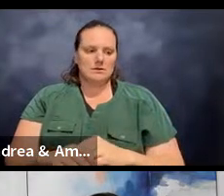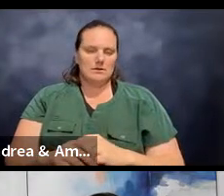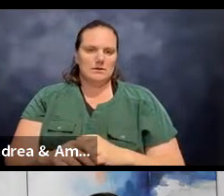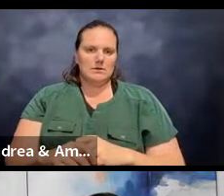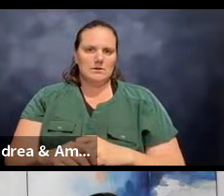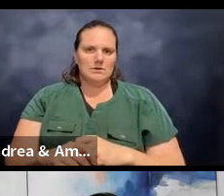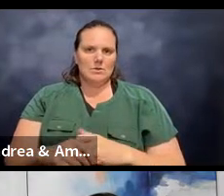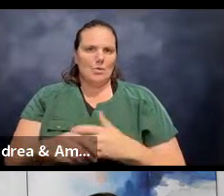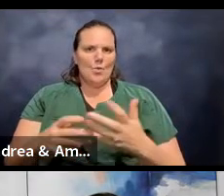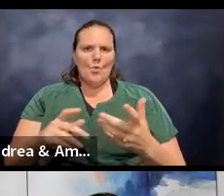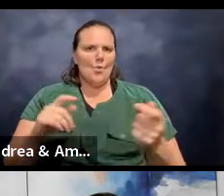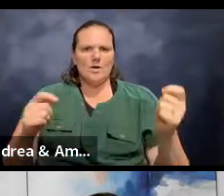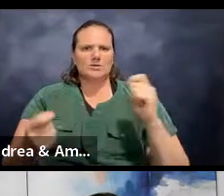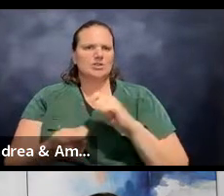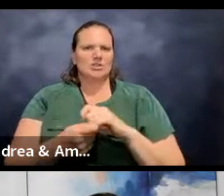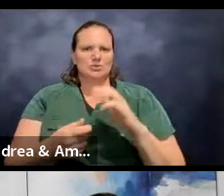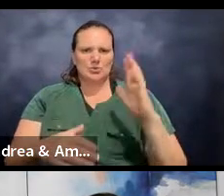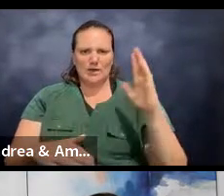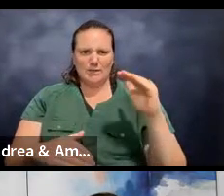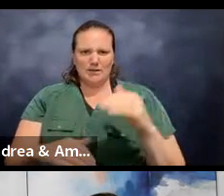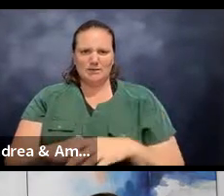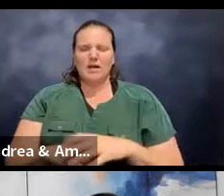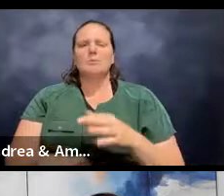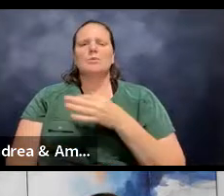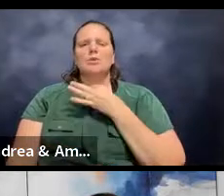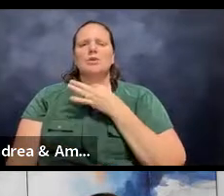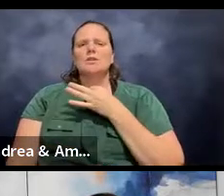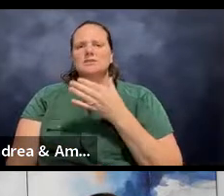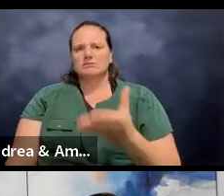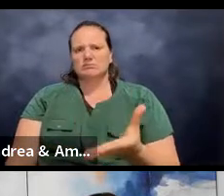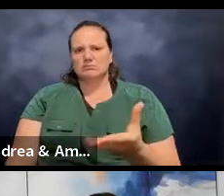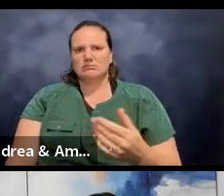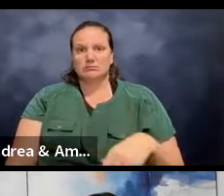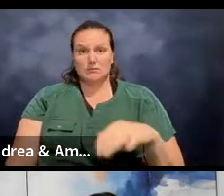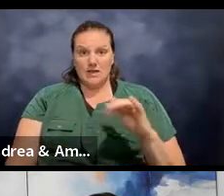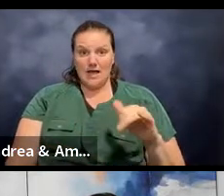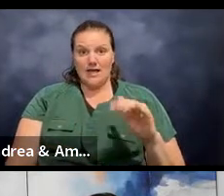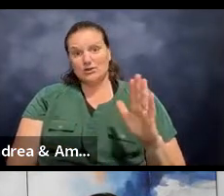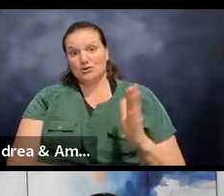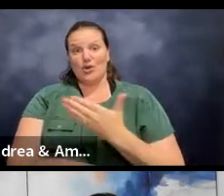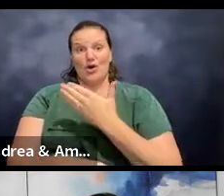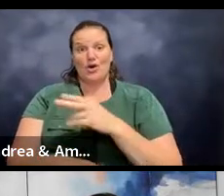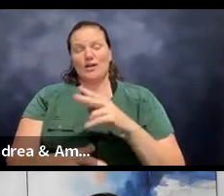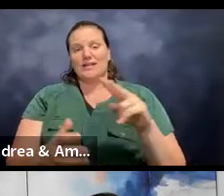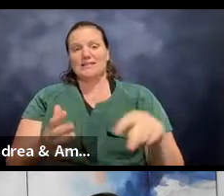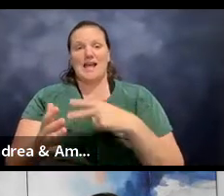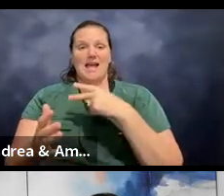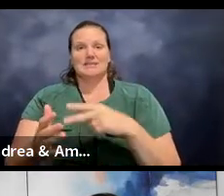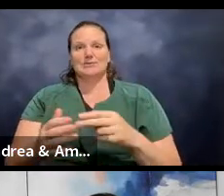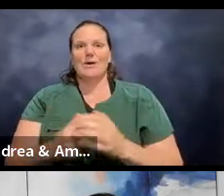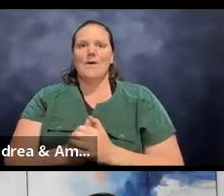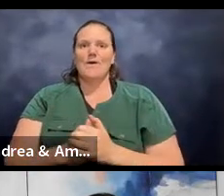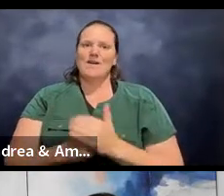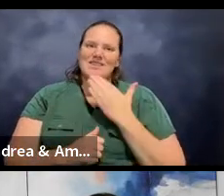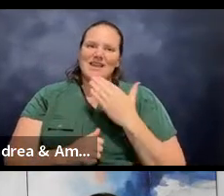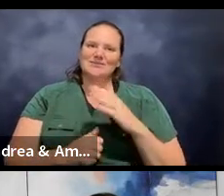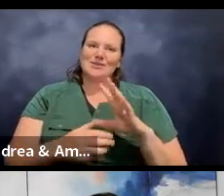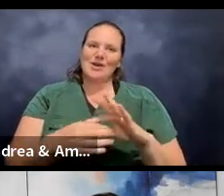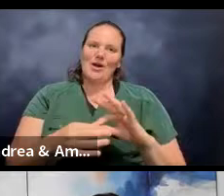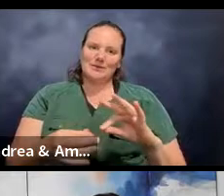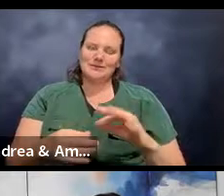what kind of changes do we expect? Like, I guess that's what I'm curious about. Like, is this like a song and dance where we get to the back end, we go, thanks for all these